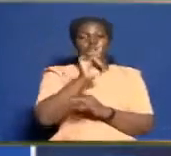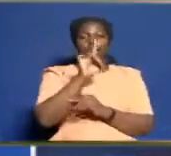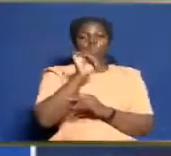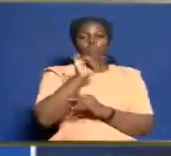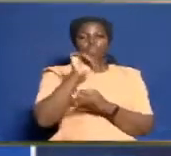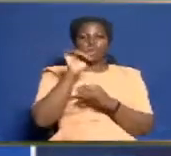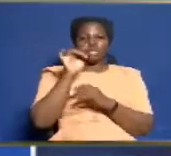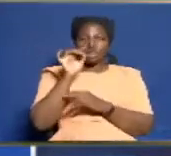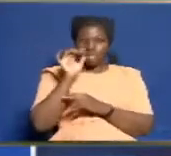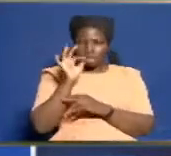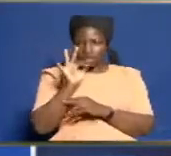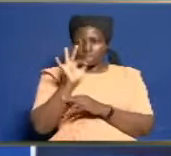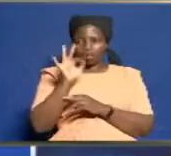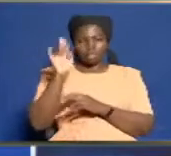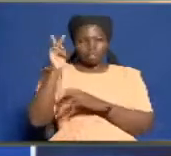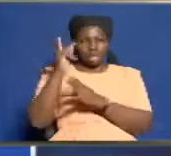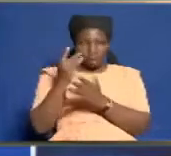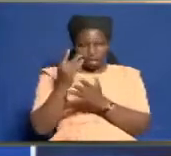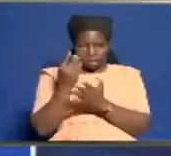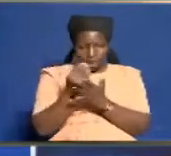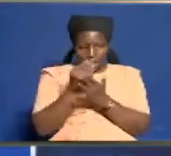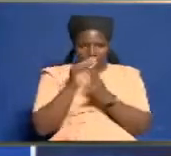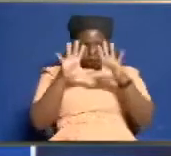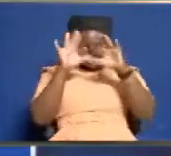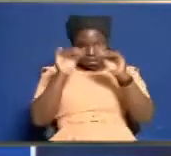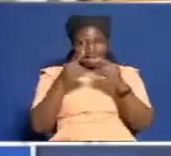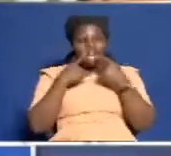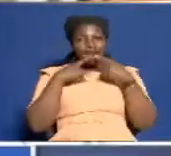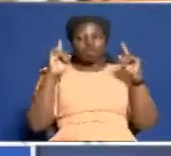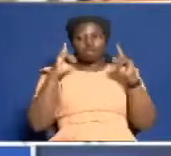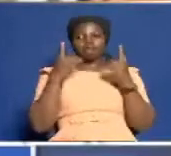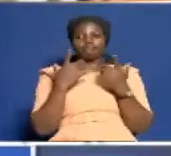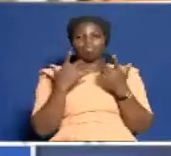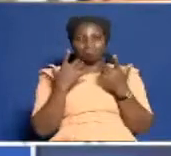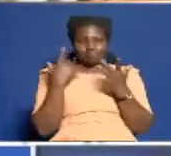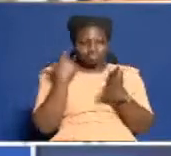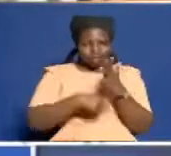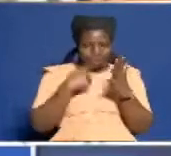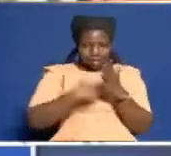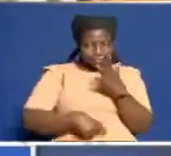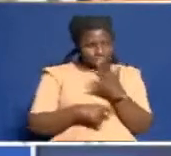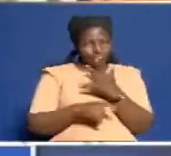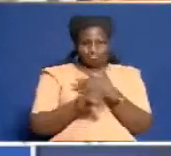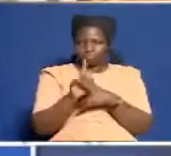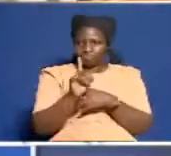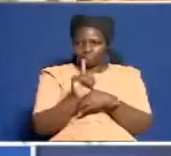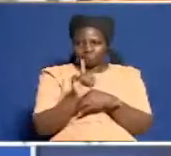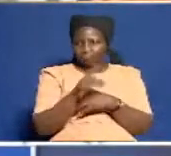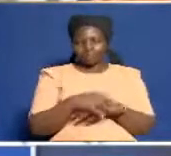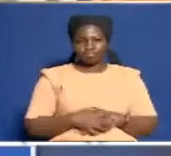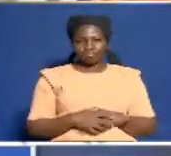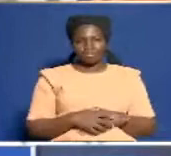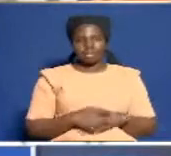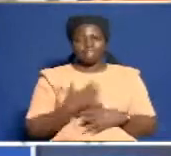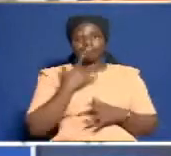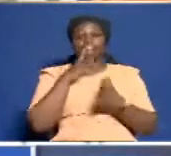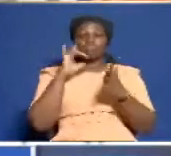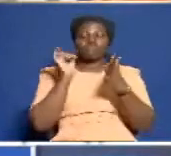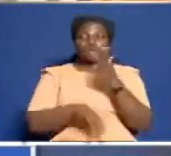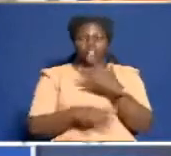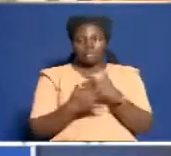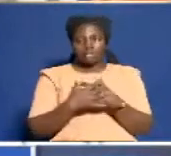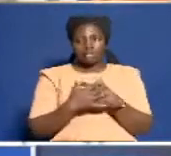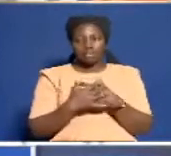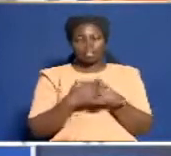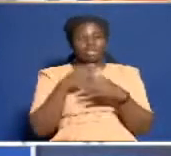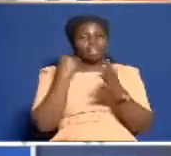budget, announced the scrapping of the controversial social media tax. Lugoboli repealed the 200 Uganda shillings excise duty imposed